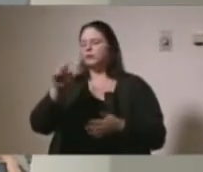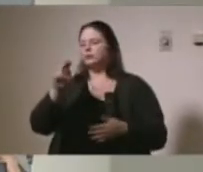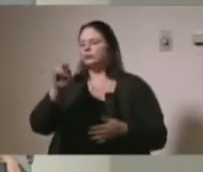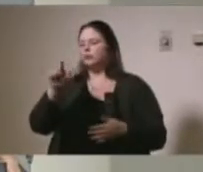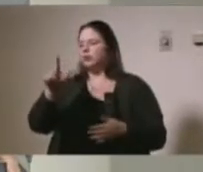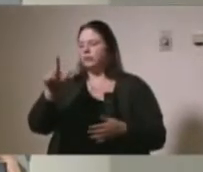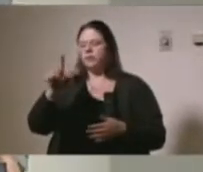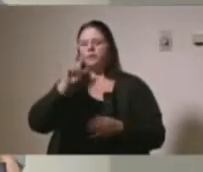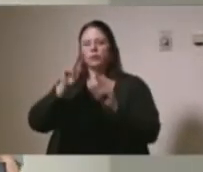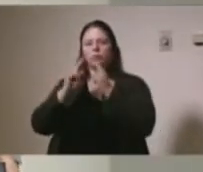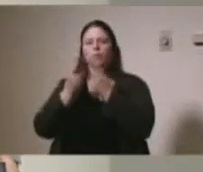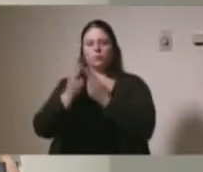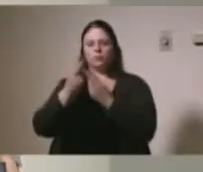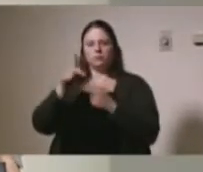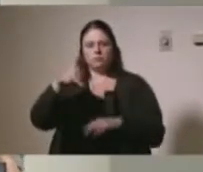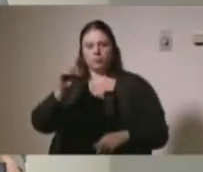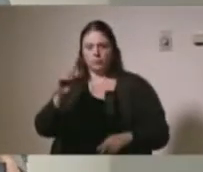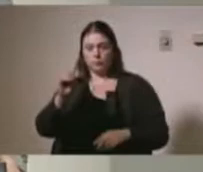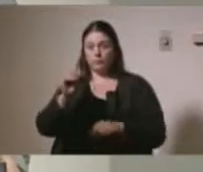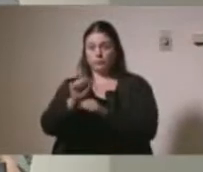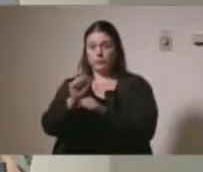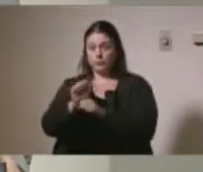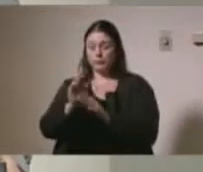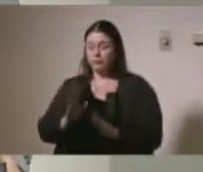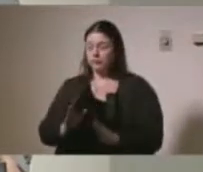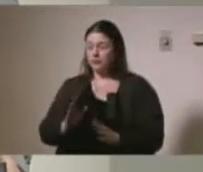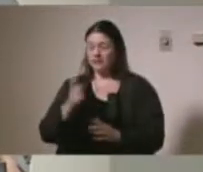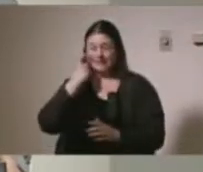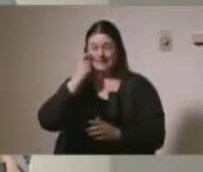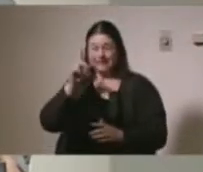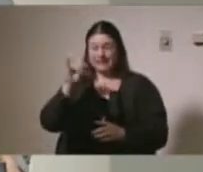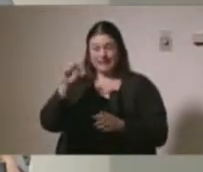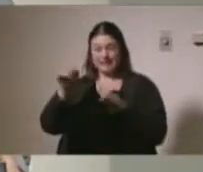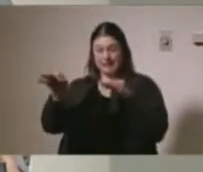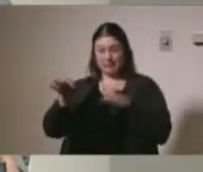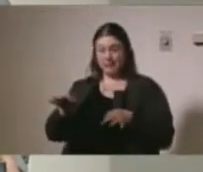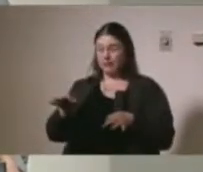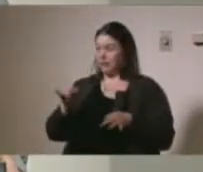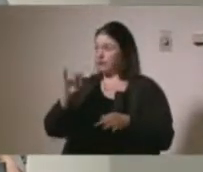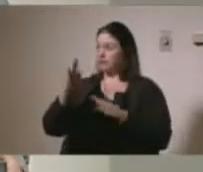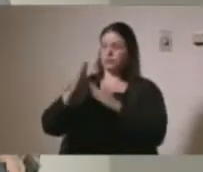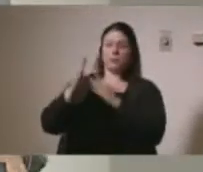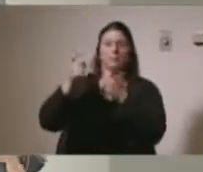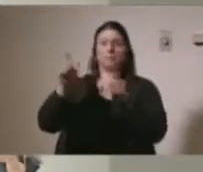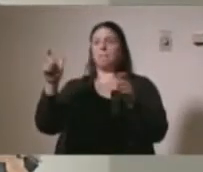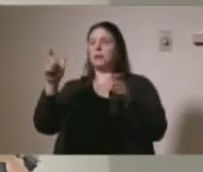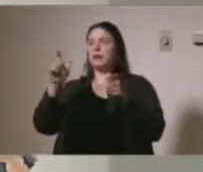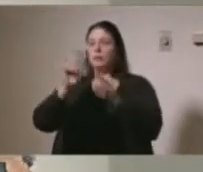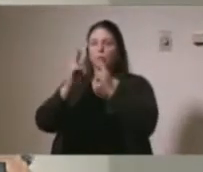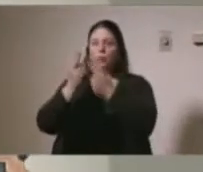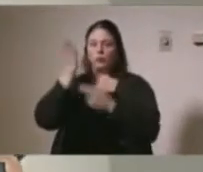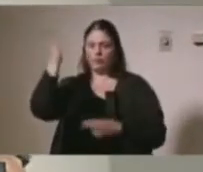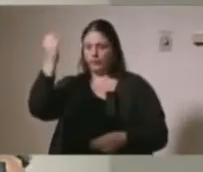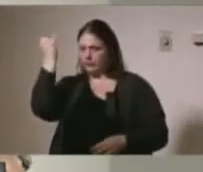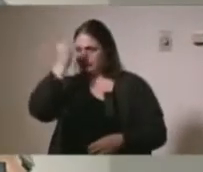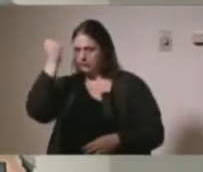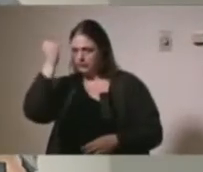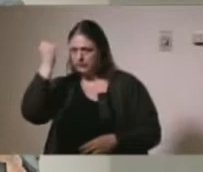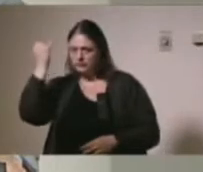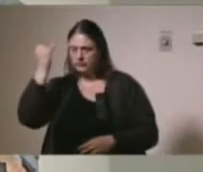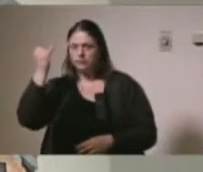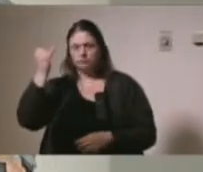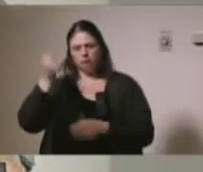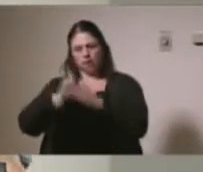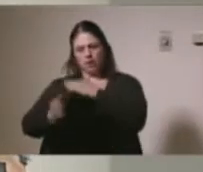Postal Workers. As Denis said, this is the biggest union in Italy in the postal